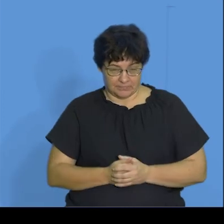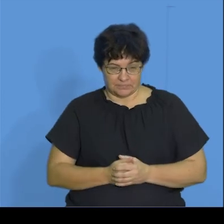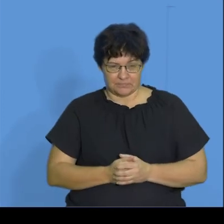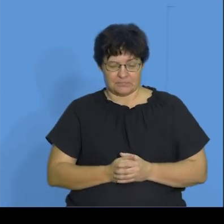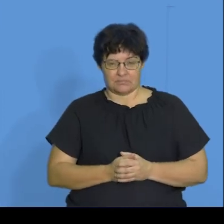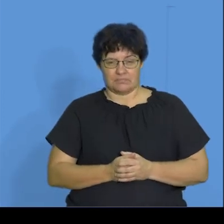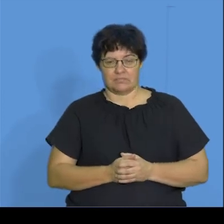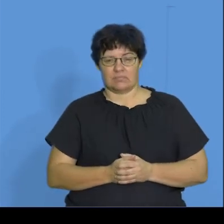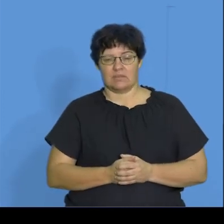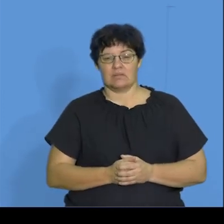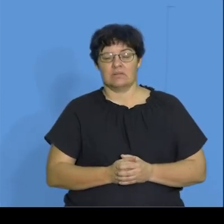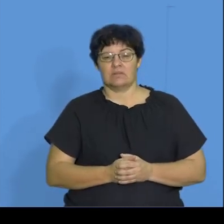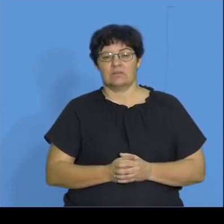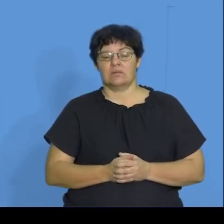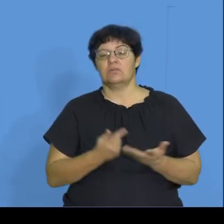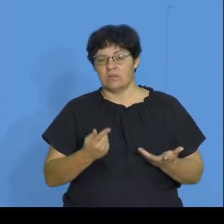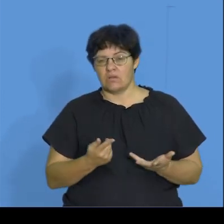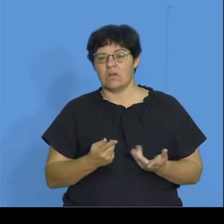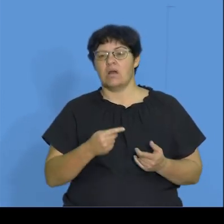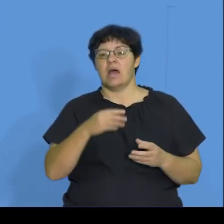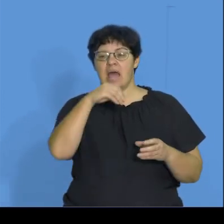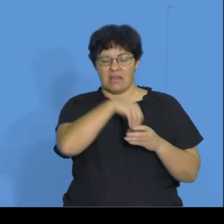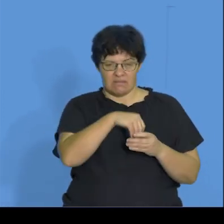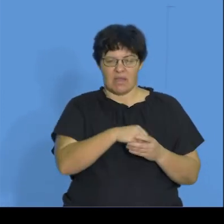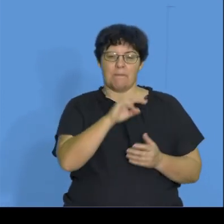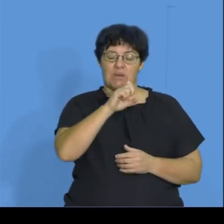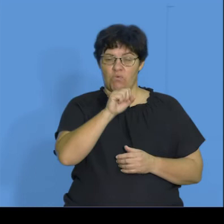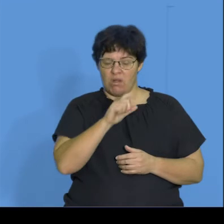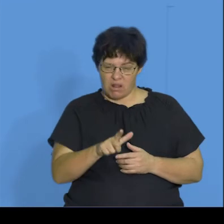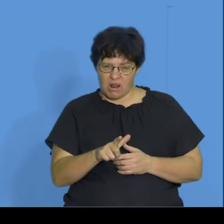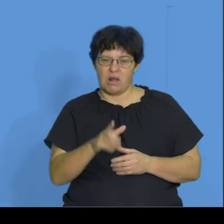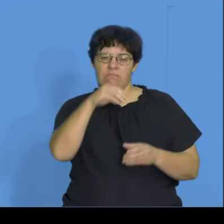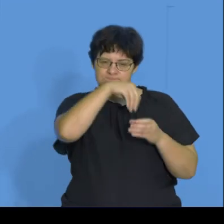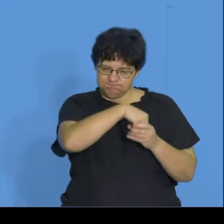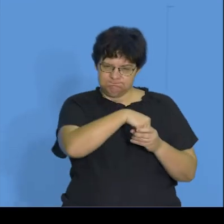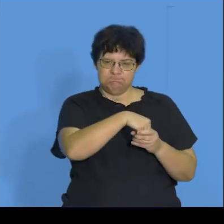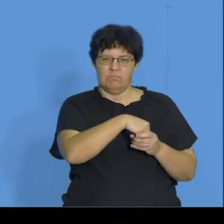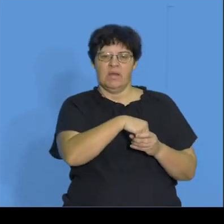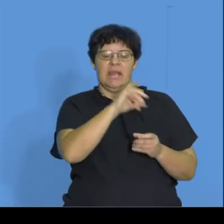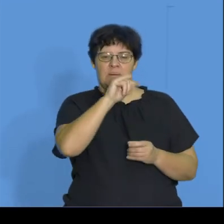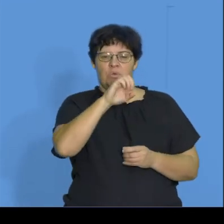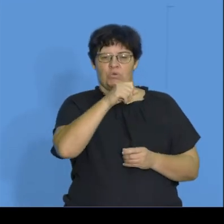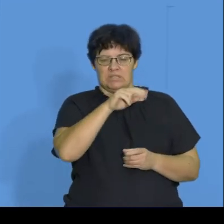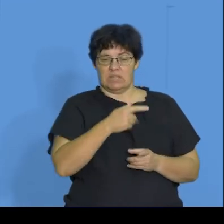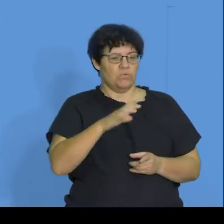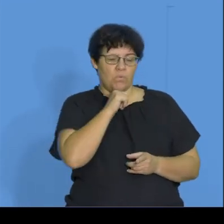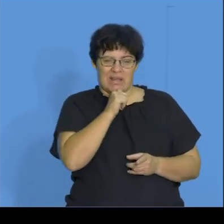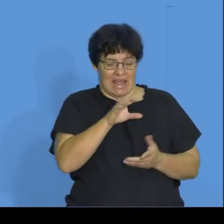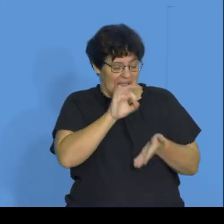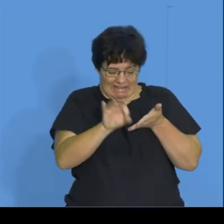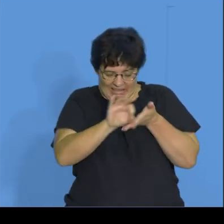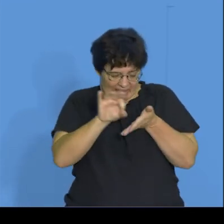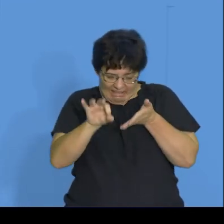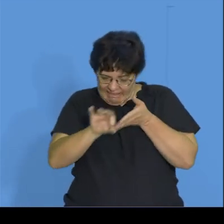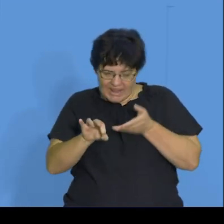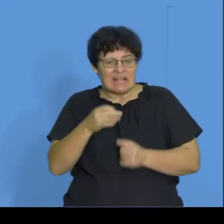they contain impurities. Minerals, they contain impurities even after the refining process. So the mass of